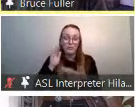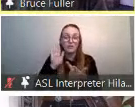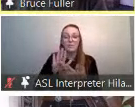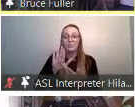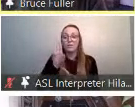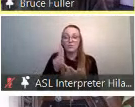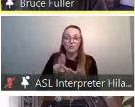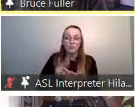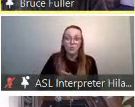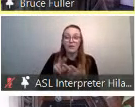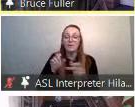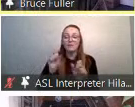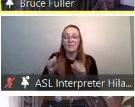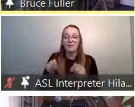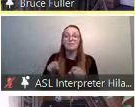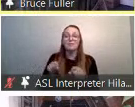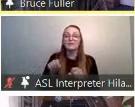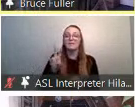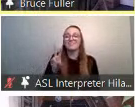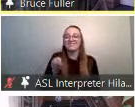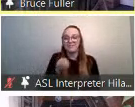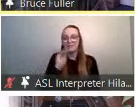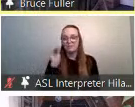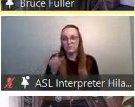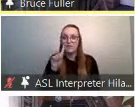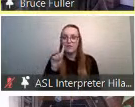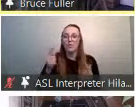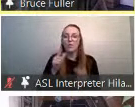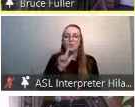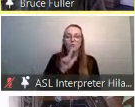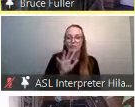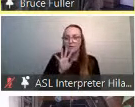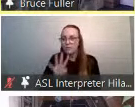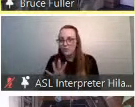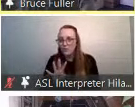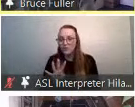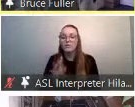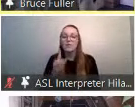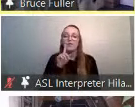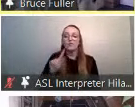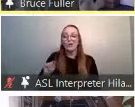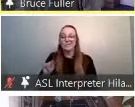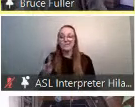is 70% of all 3 and 4-year-olds. For TK, there's